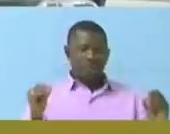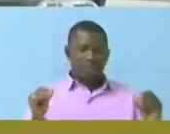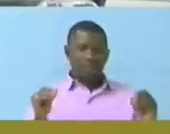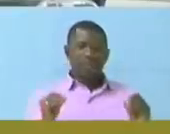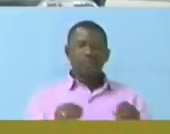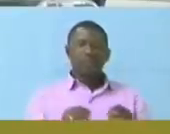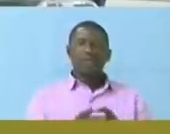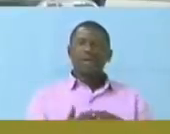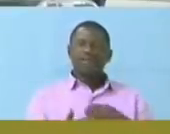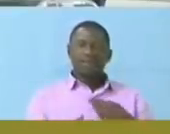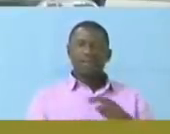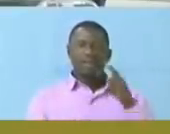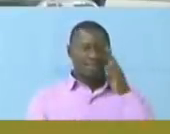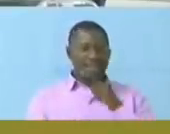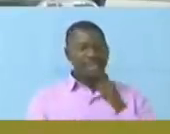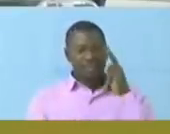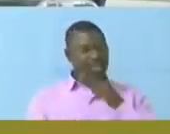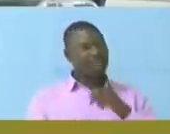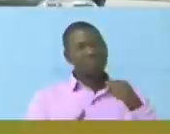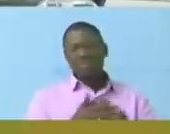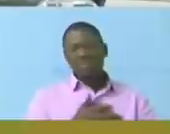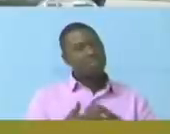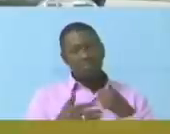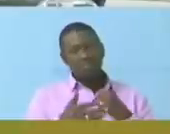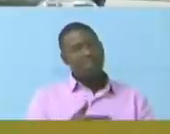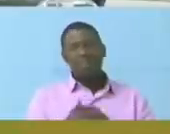made several attempts. I